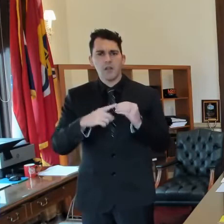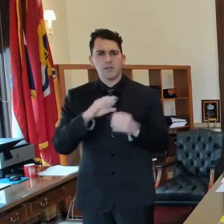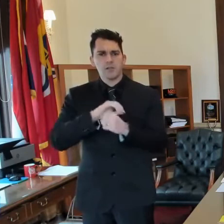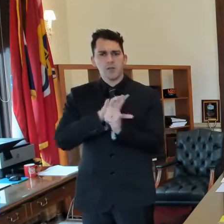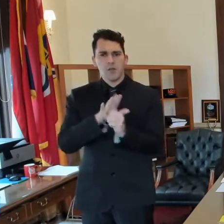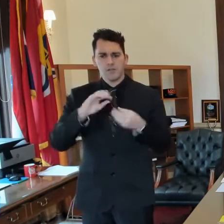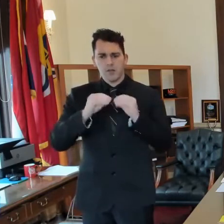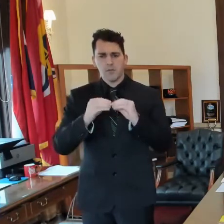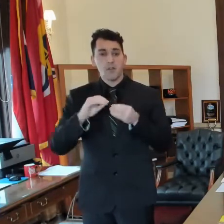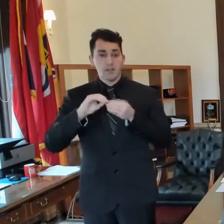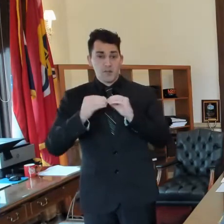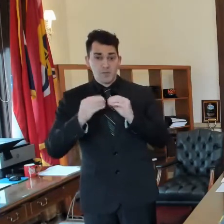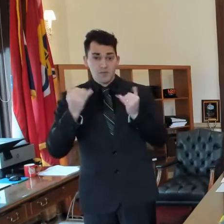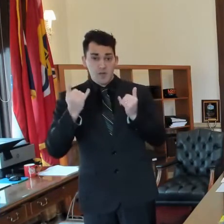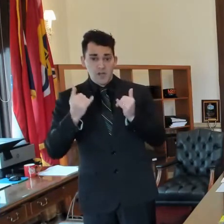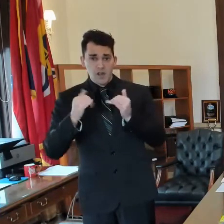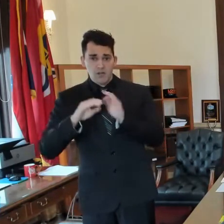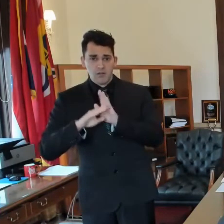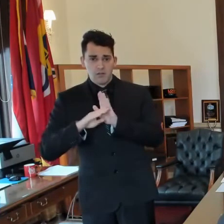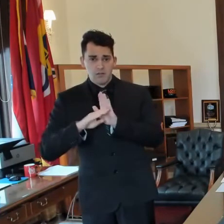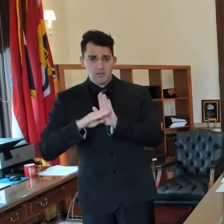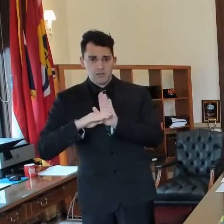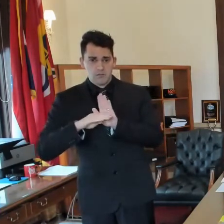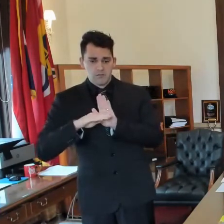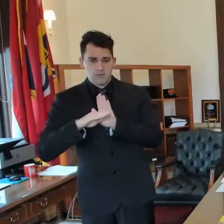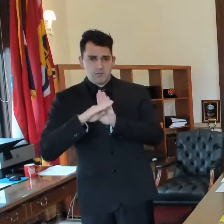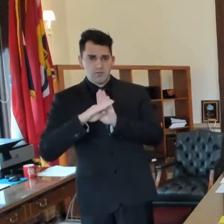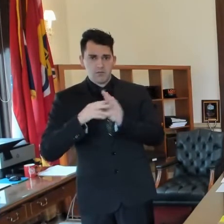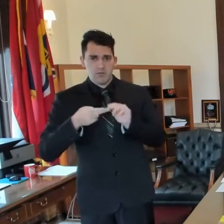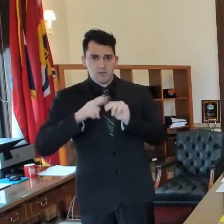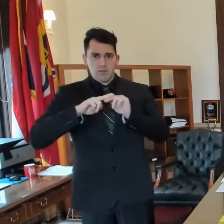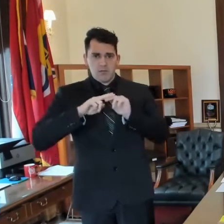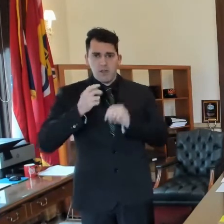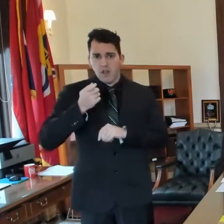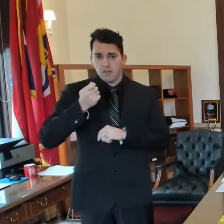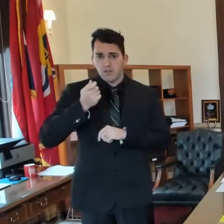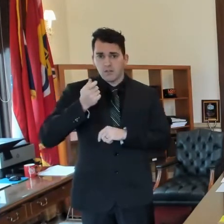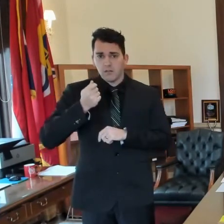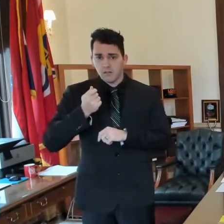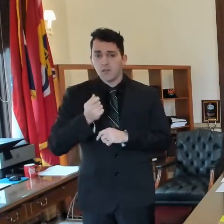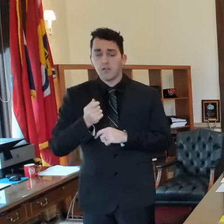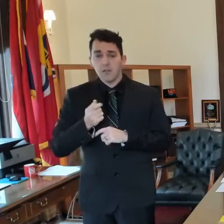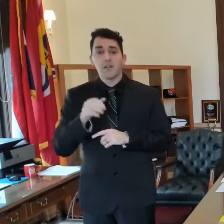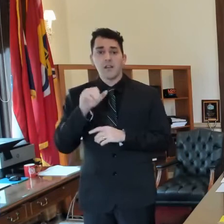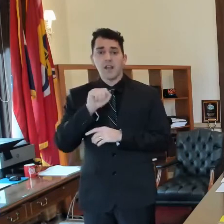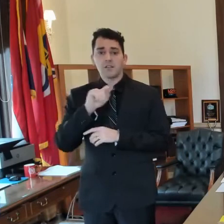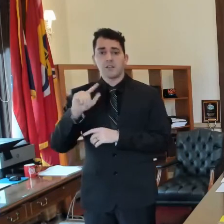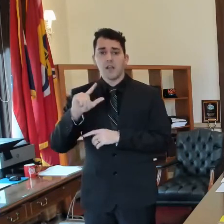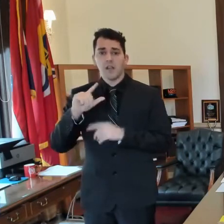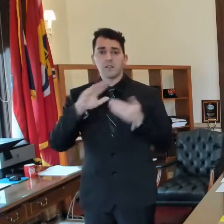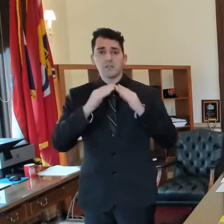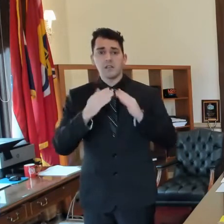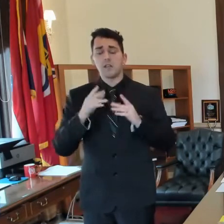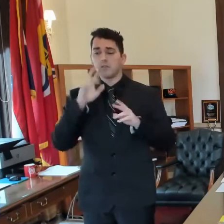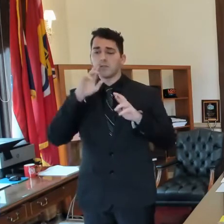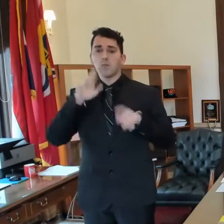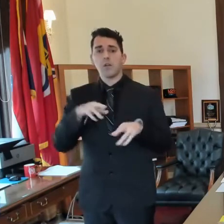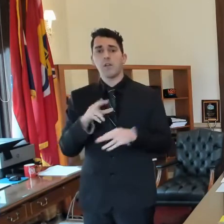are creeping up a little. And yesterday, the city of St. Louis reported 35 cases. We are